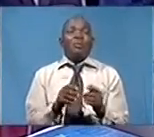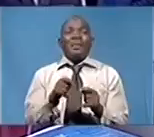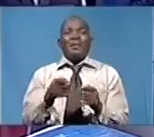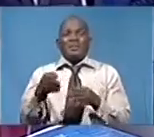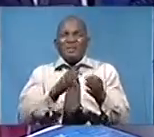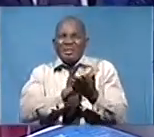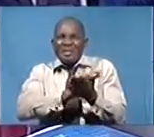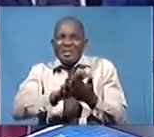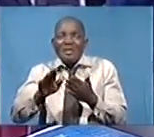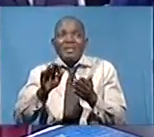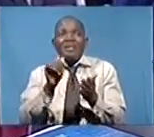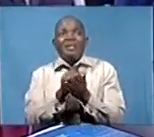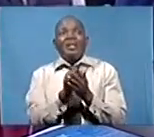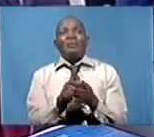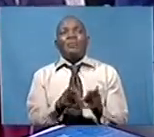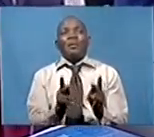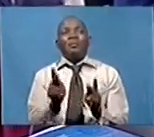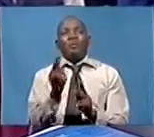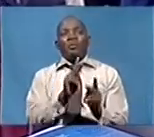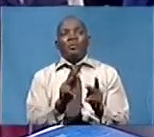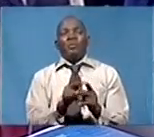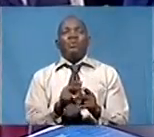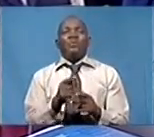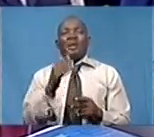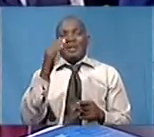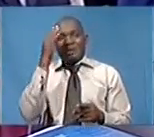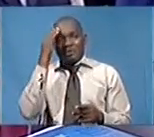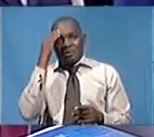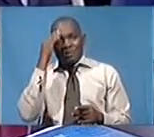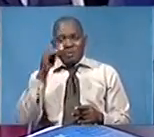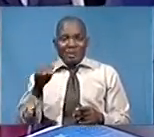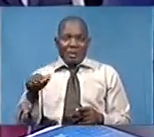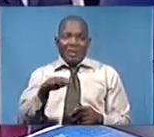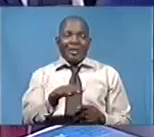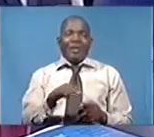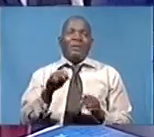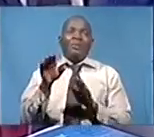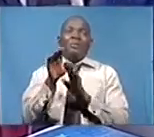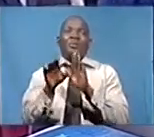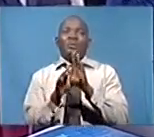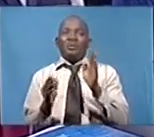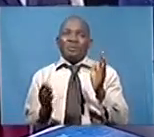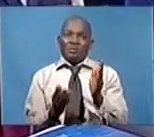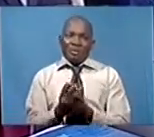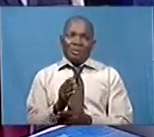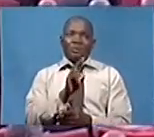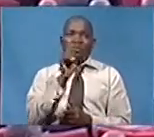that section that enables citizens to realize their constitutionally guaranteed rights.